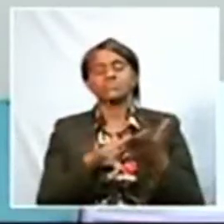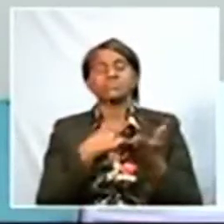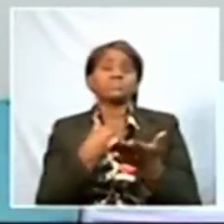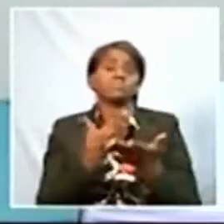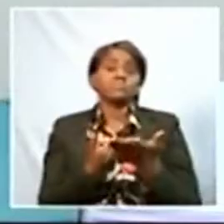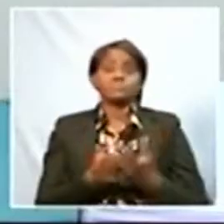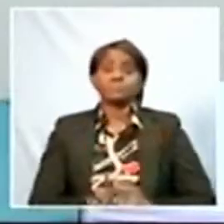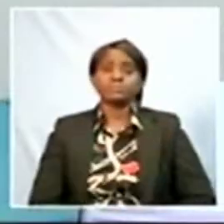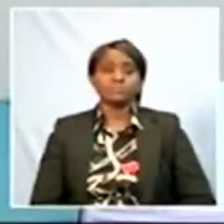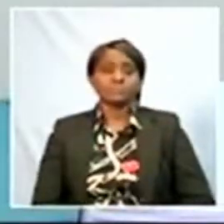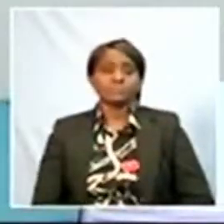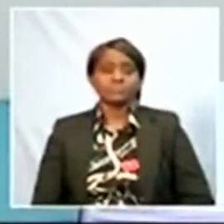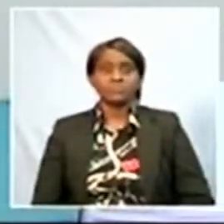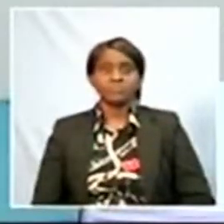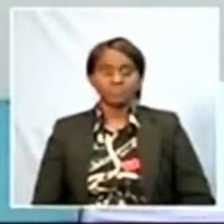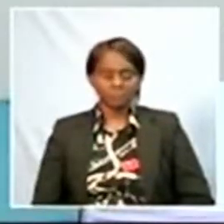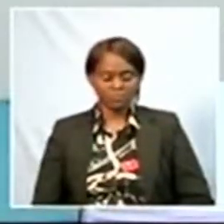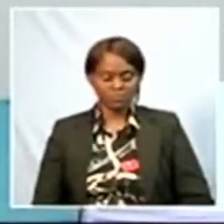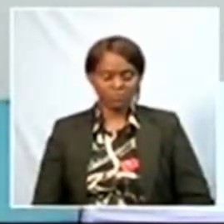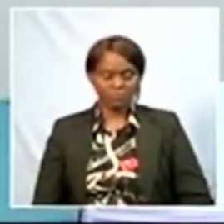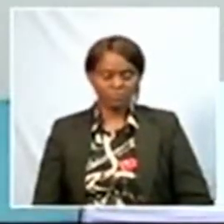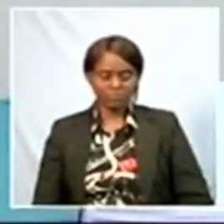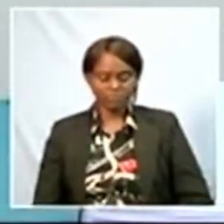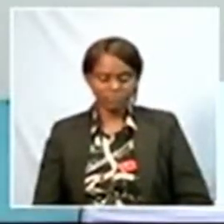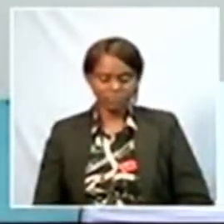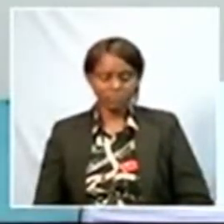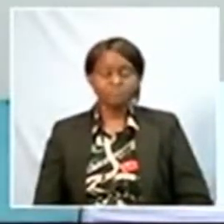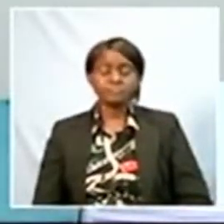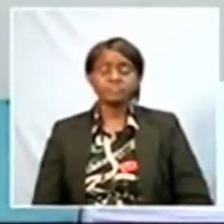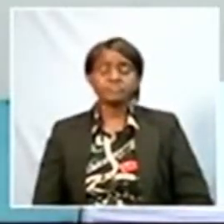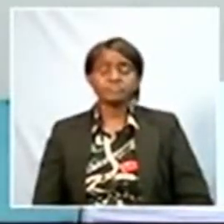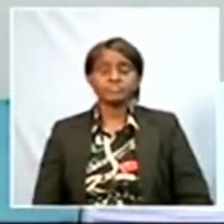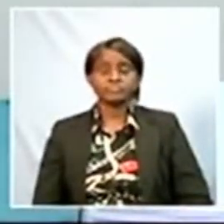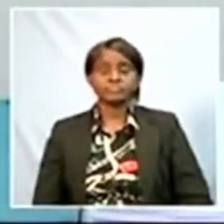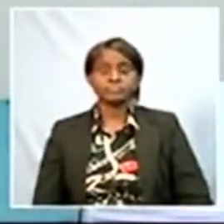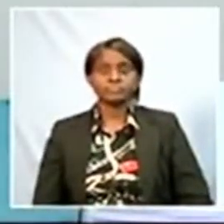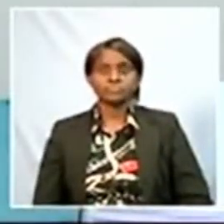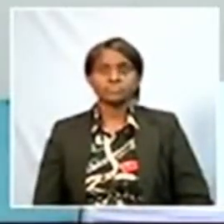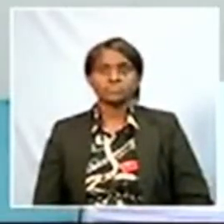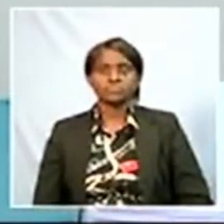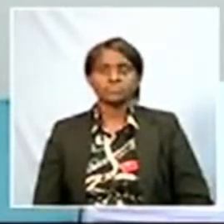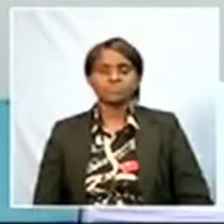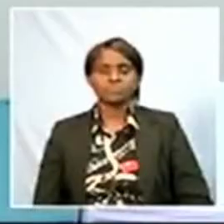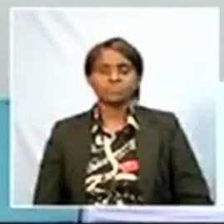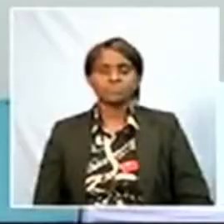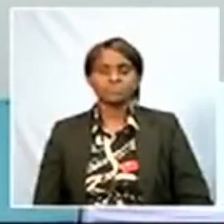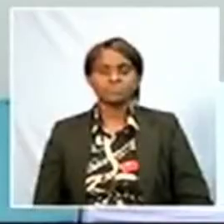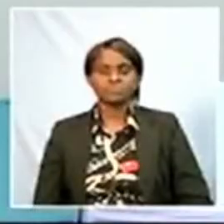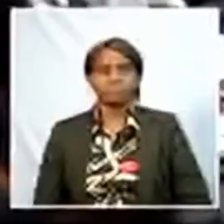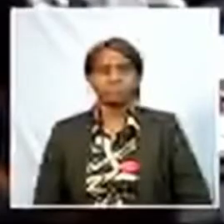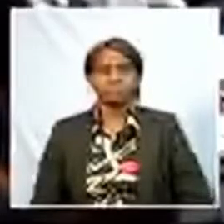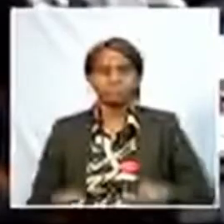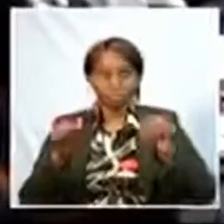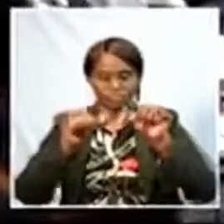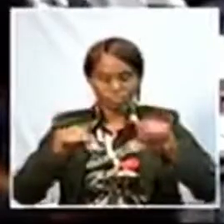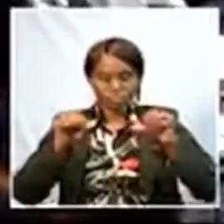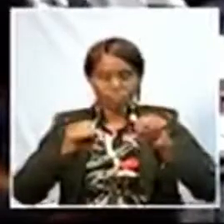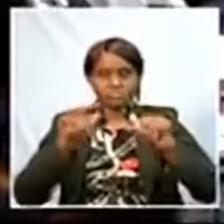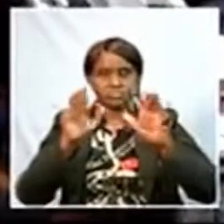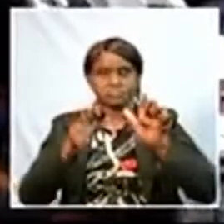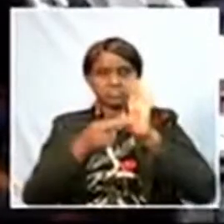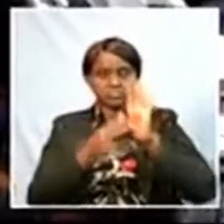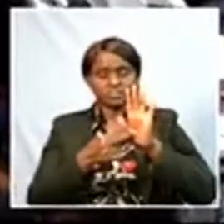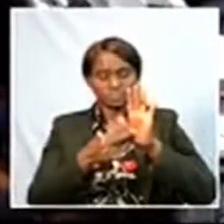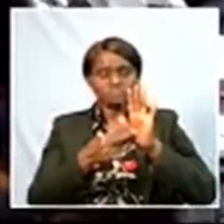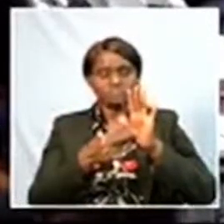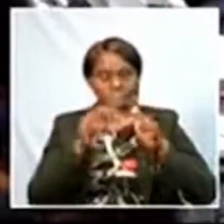audit process is long, more than 2 weeks. So the auditors are indicating actually they